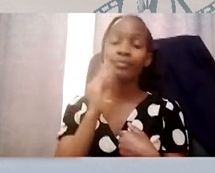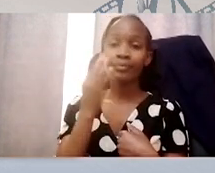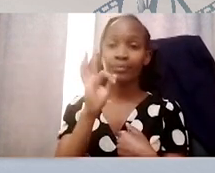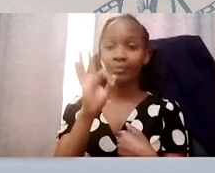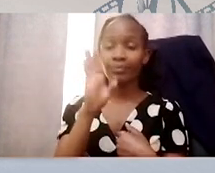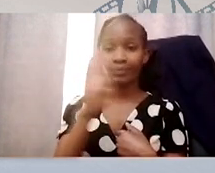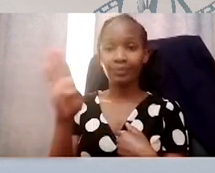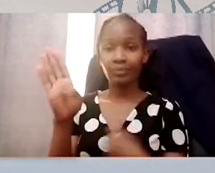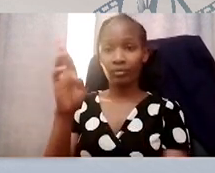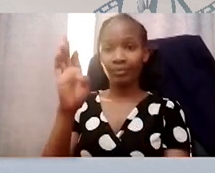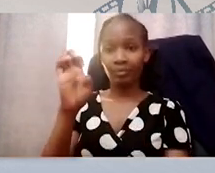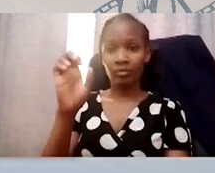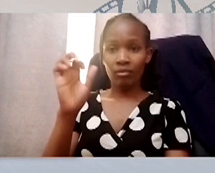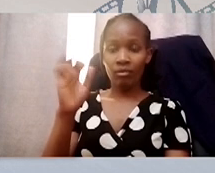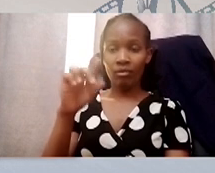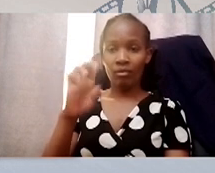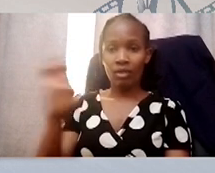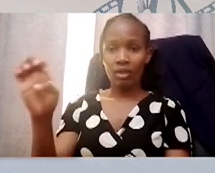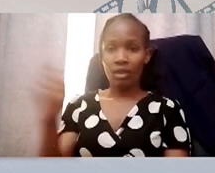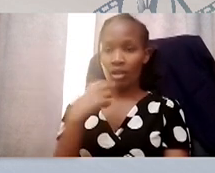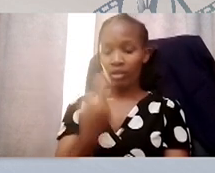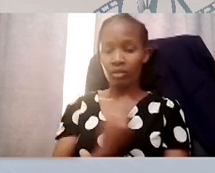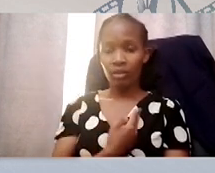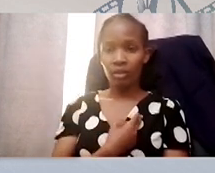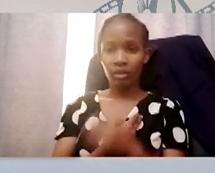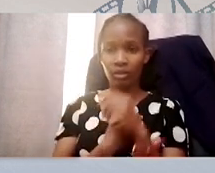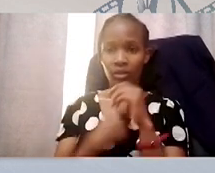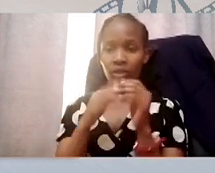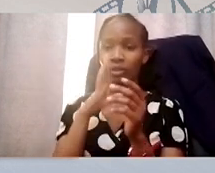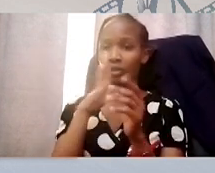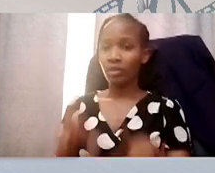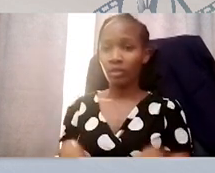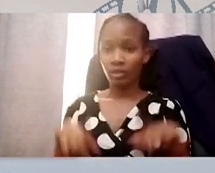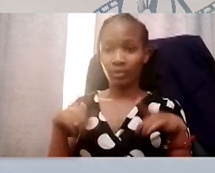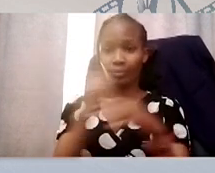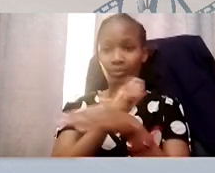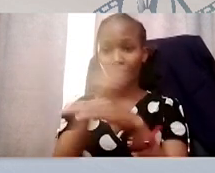sportswoman, tell us, what is it like to live and train in the camp?